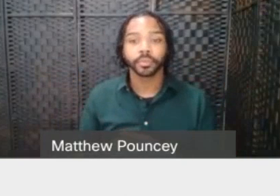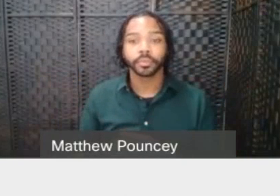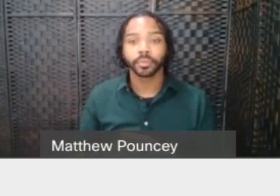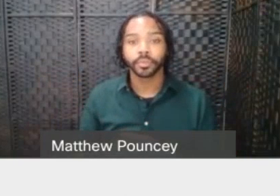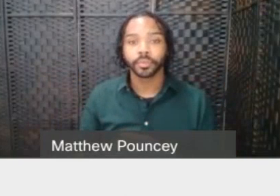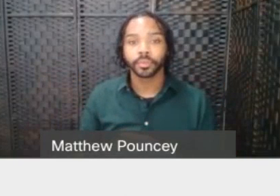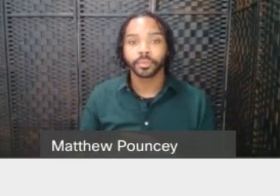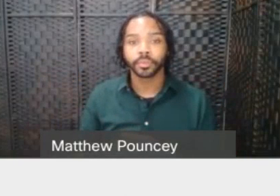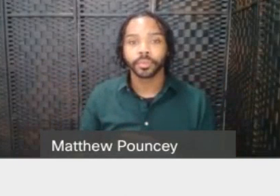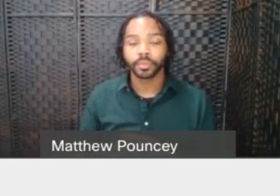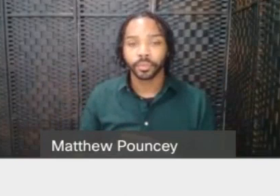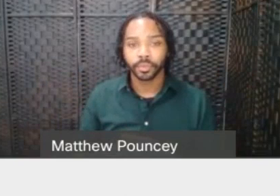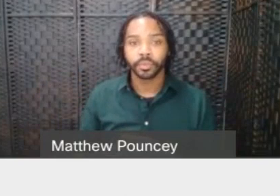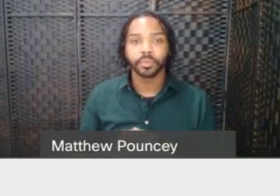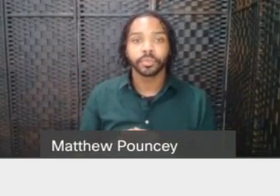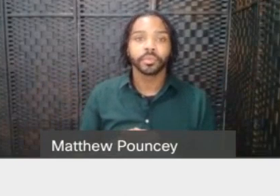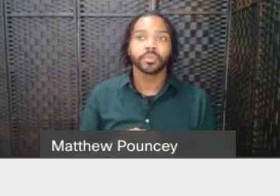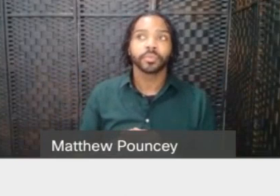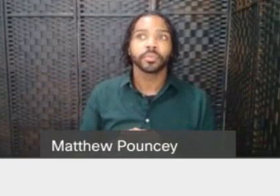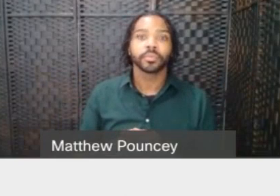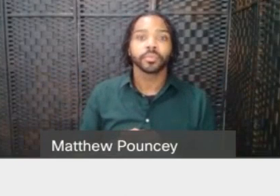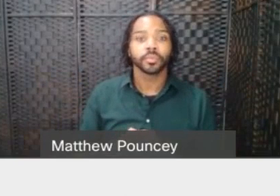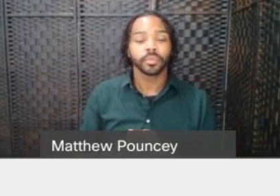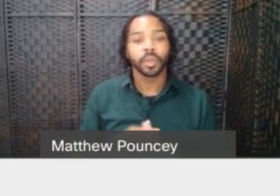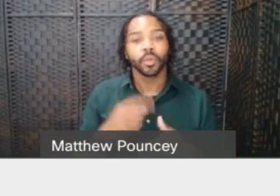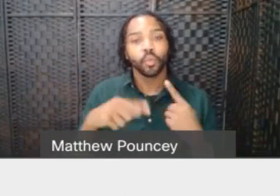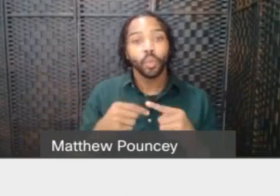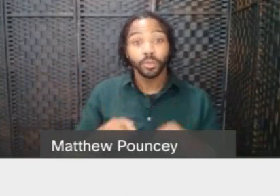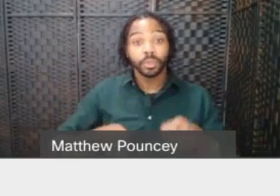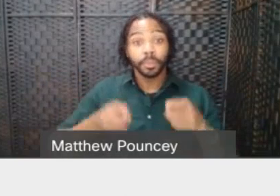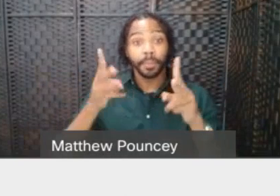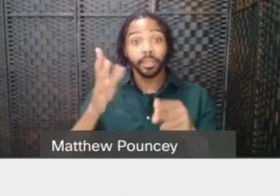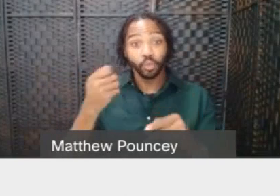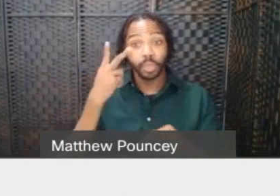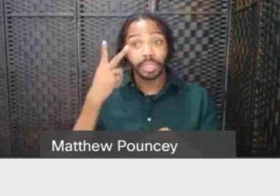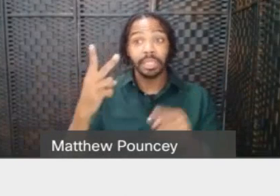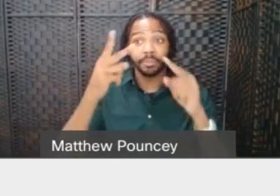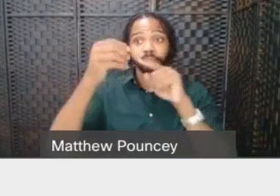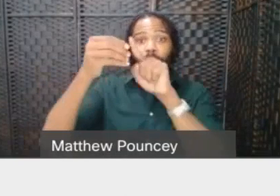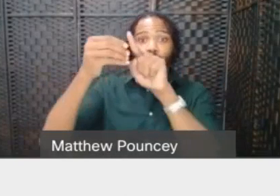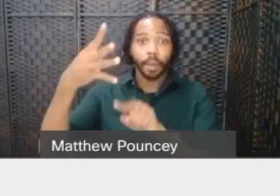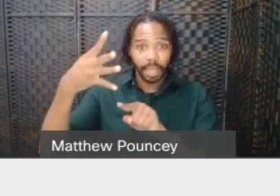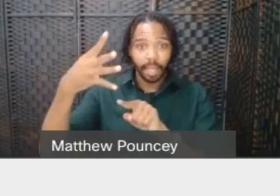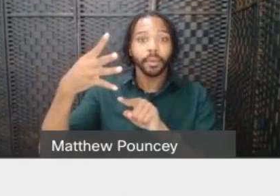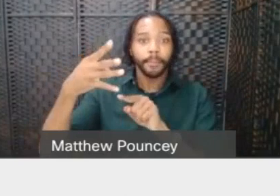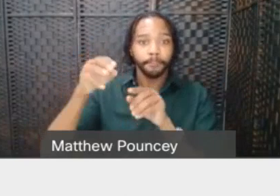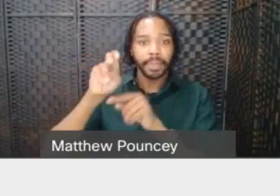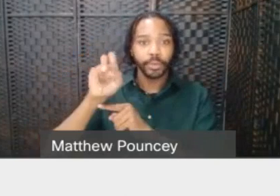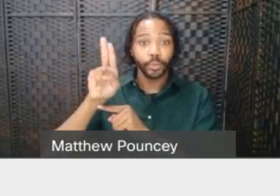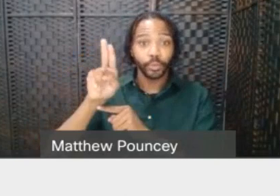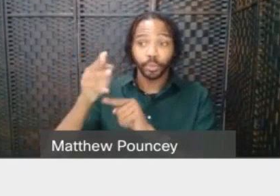lack of a better word, a drop-down menu, you're unlicensed. In that drop-down menu, you will state whether or